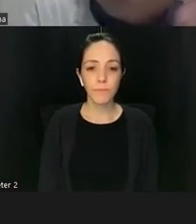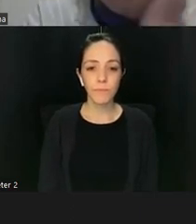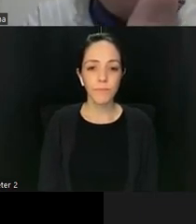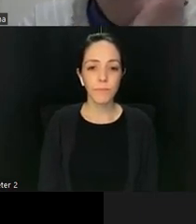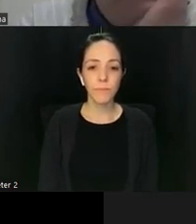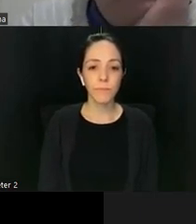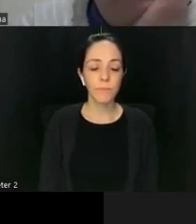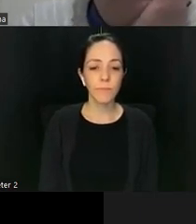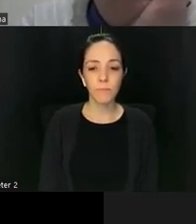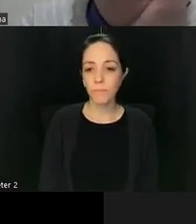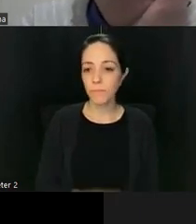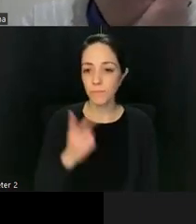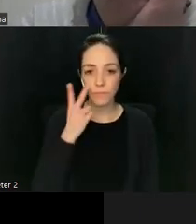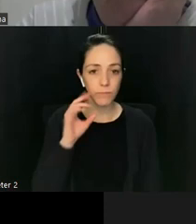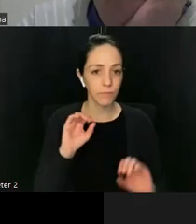Okay, I don't see